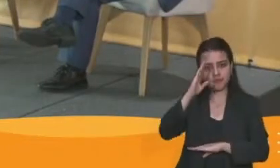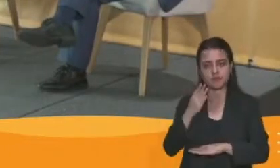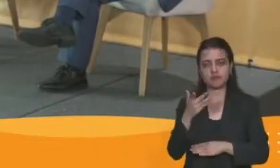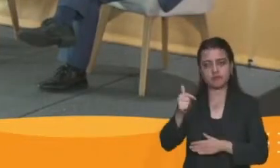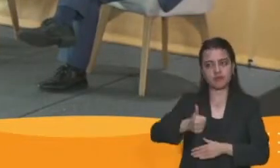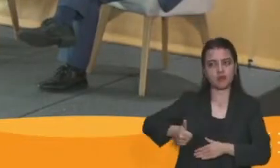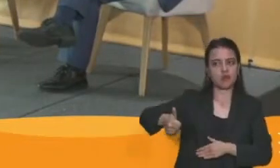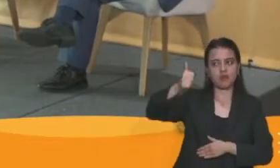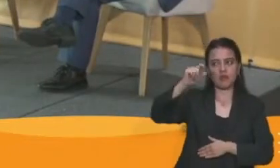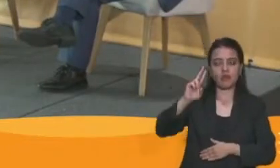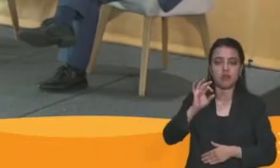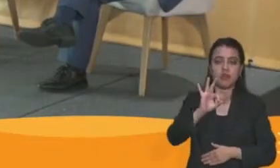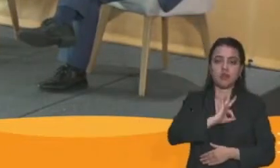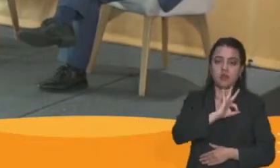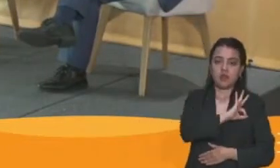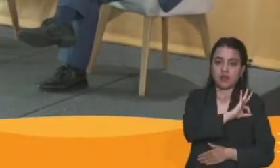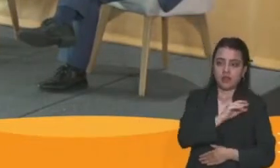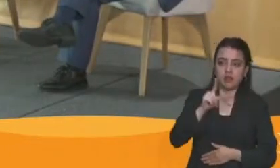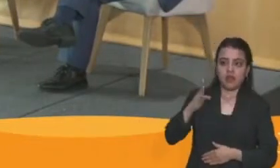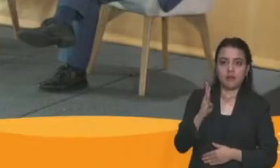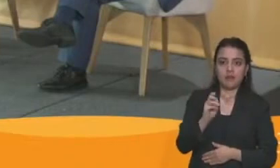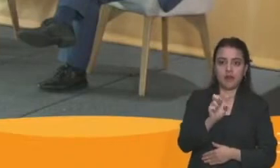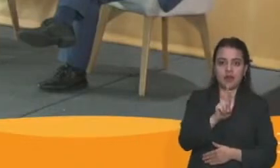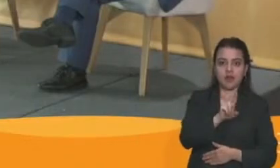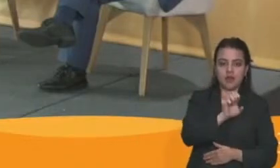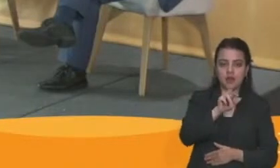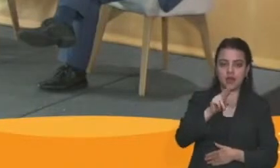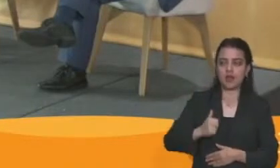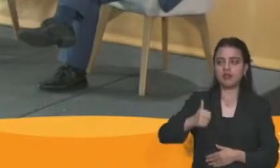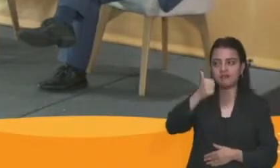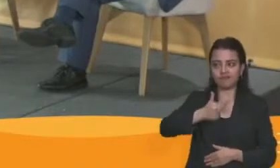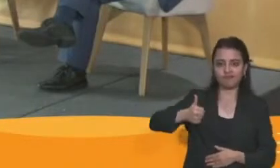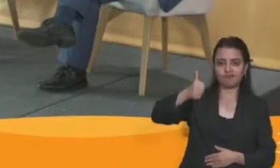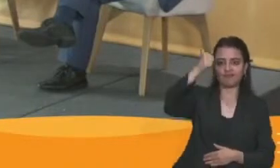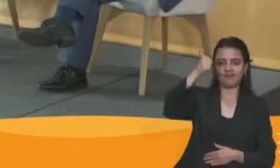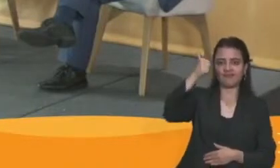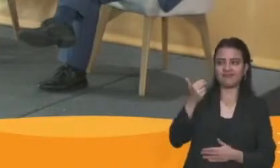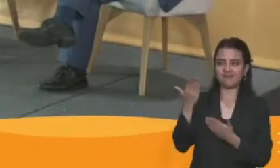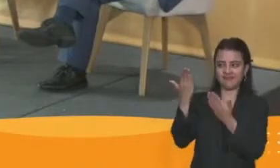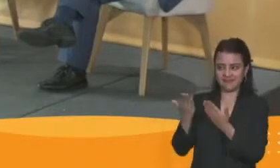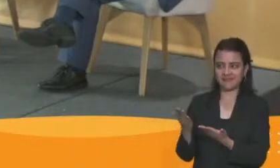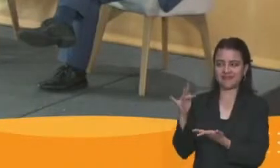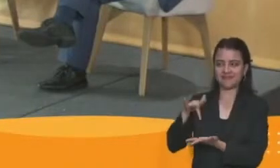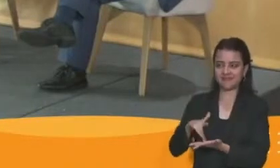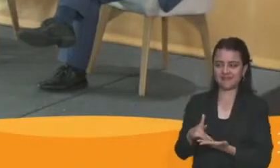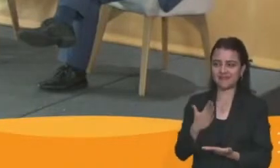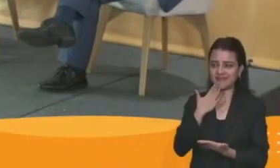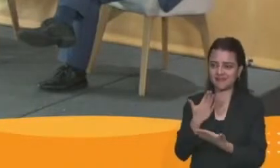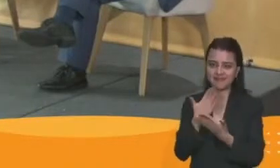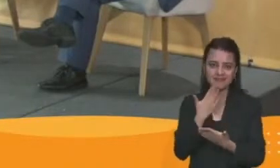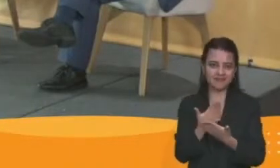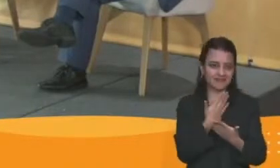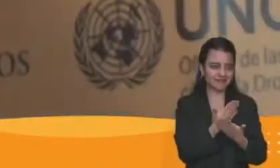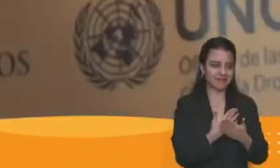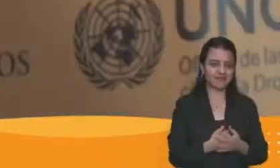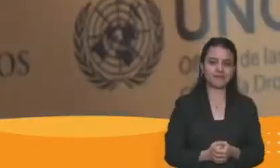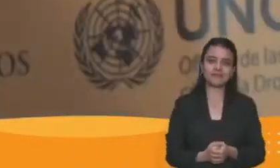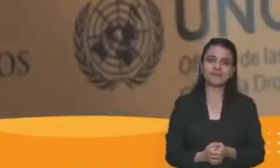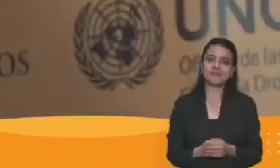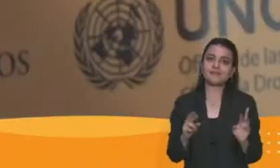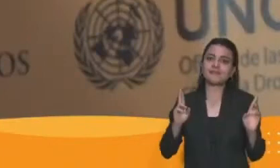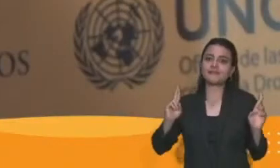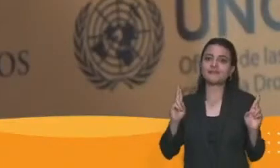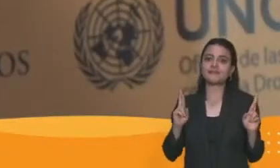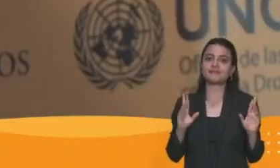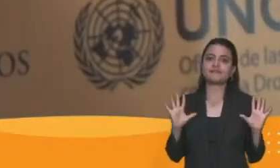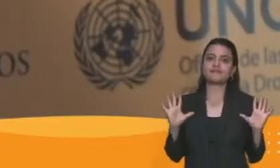that has always been one of our great partners with all this, and Colonel Nunes, who is also here in the